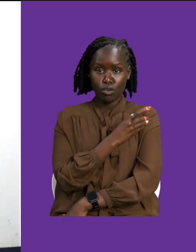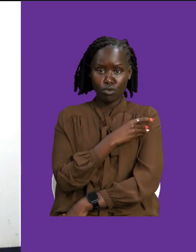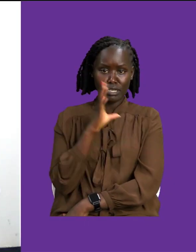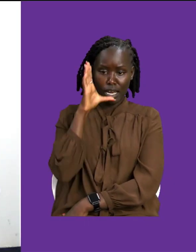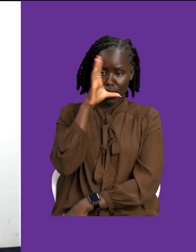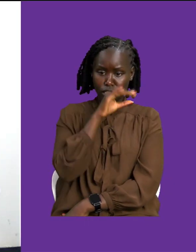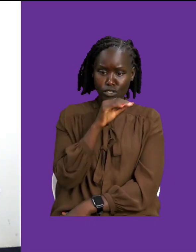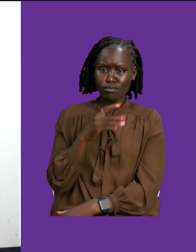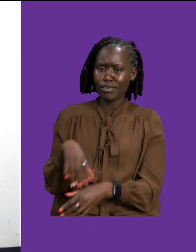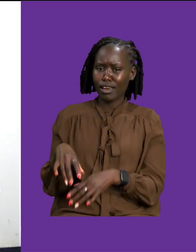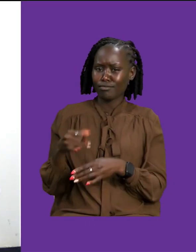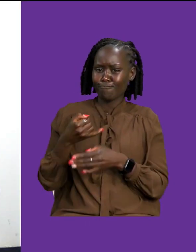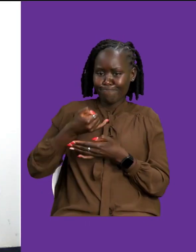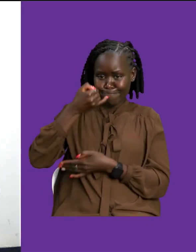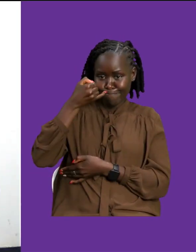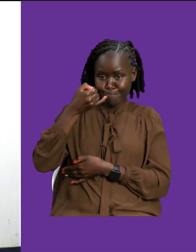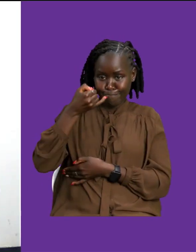I used drugs.